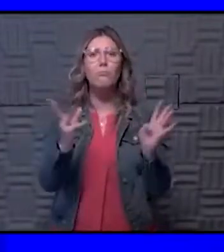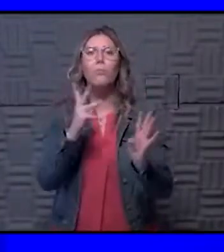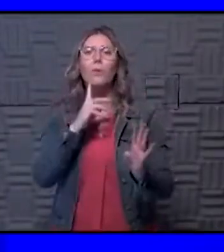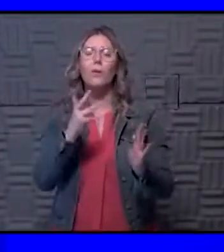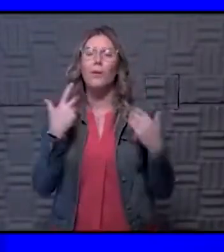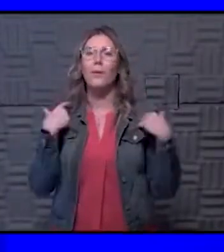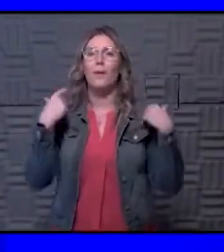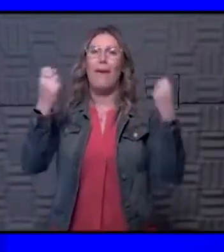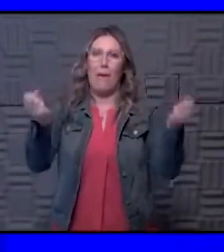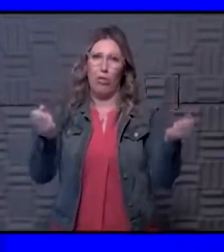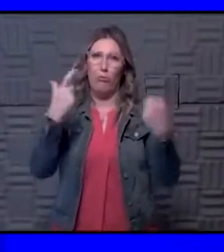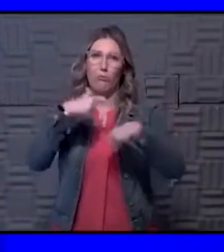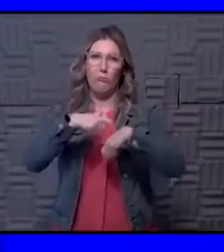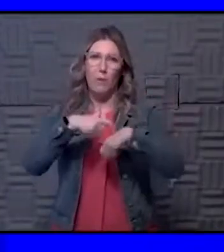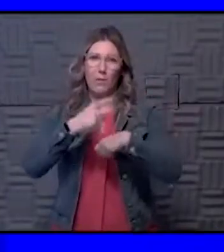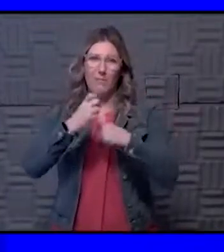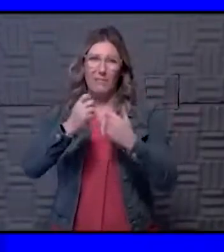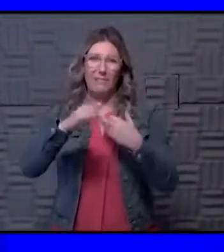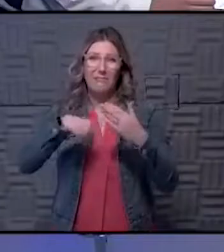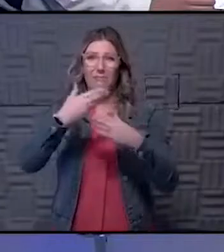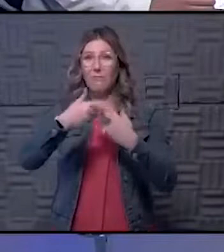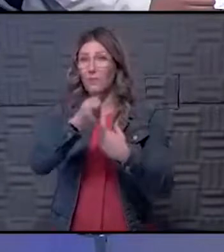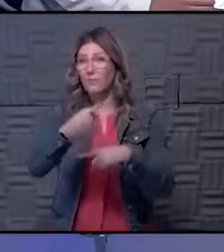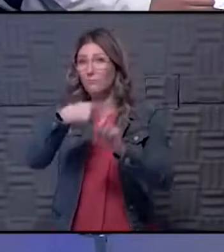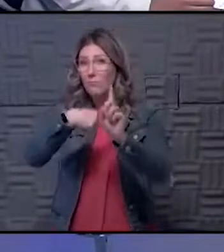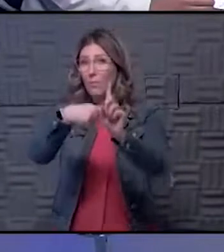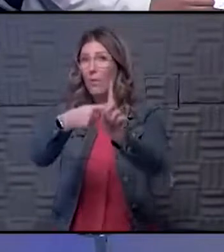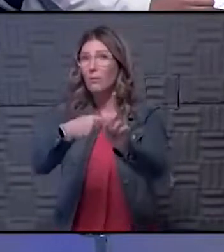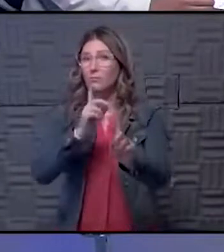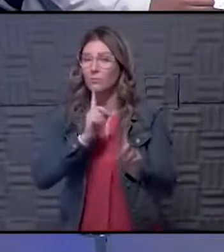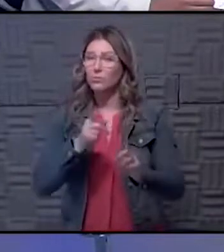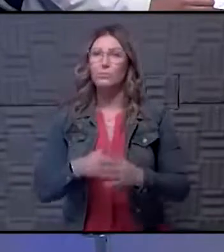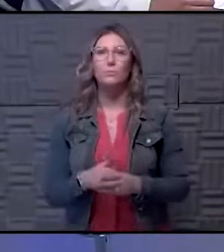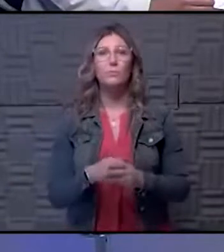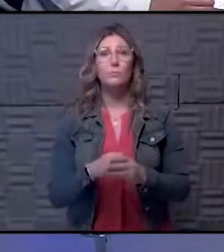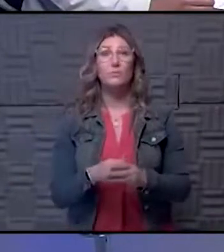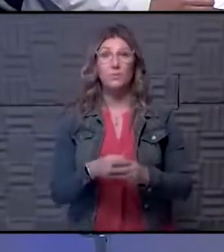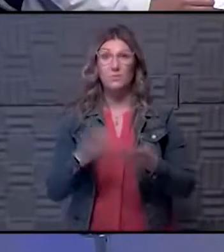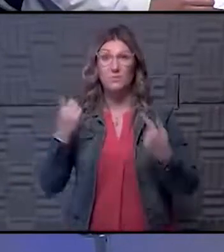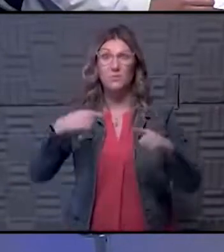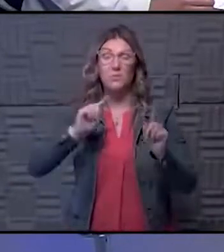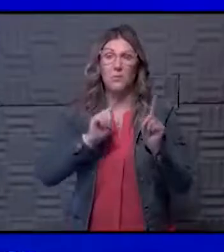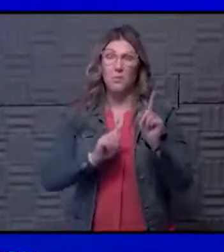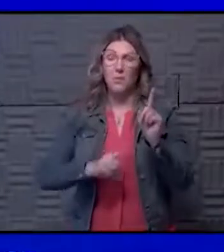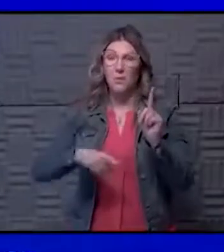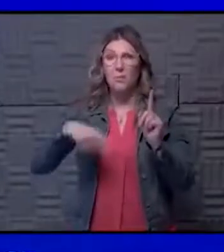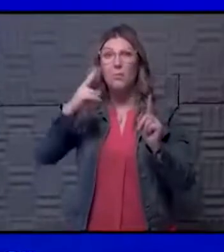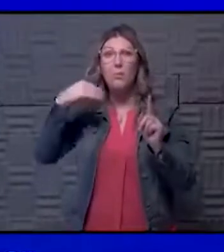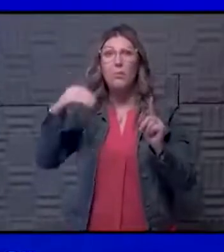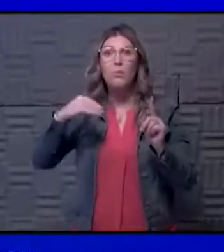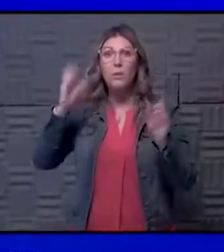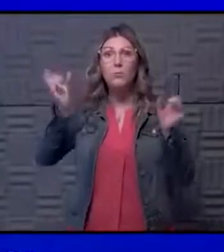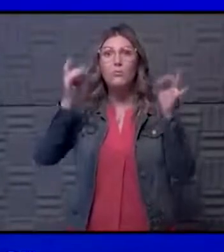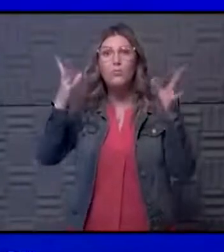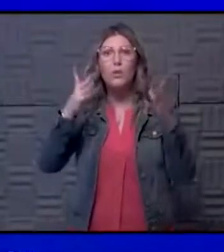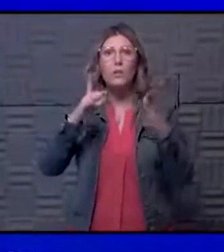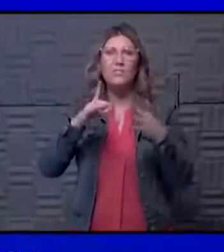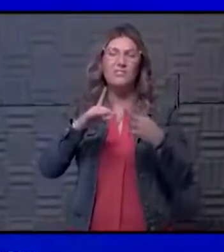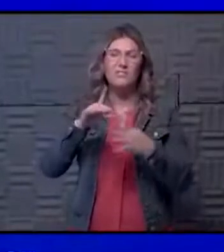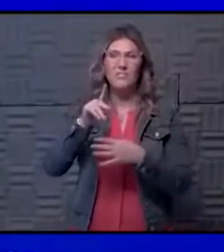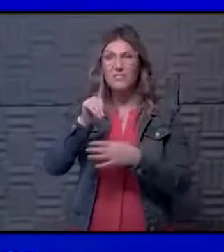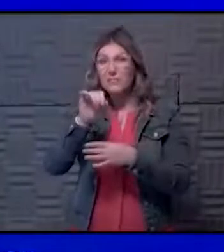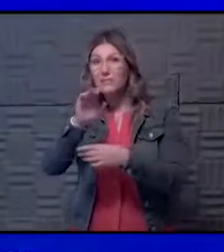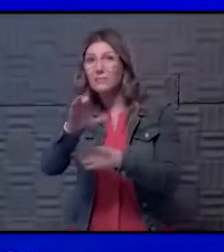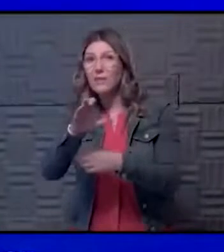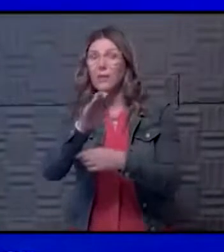healthier place in these next couple months for sure. You know, there was at one point in the height of the crisis back in late November, early December, where we were having difficulty